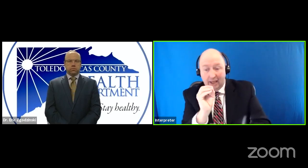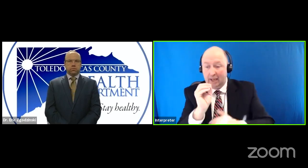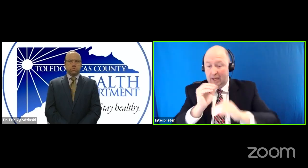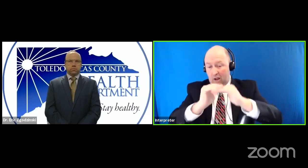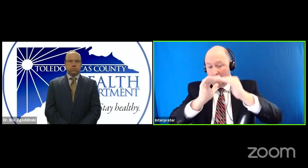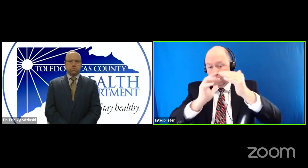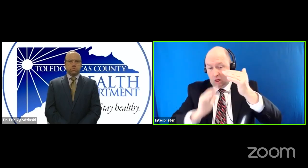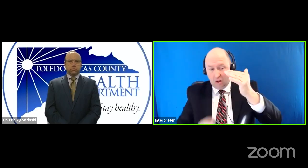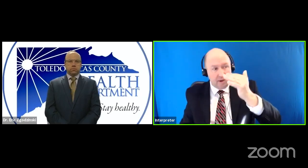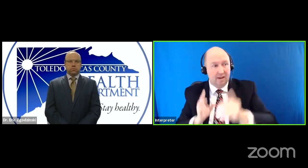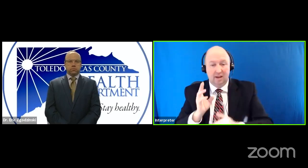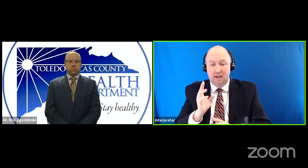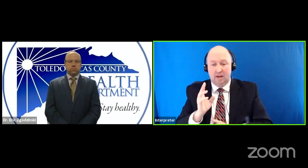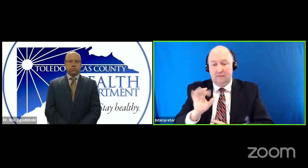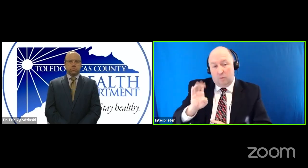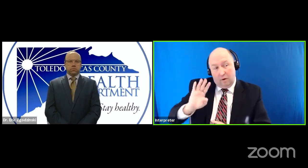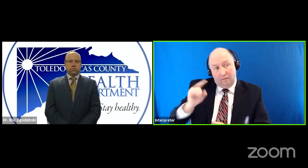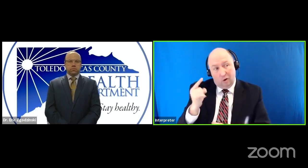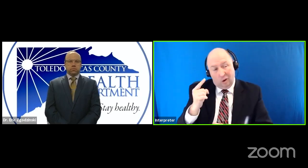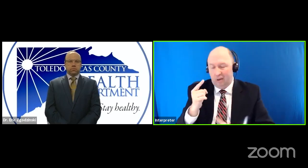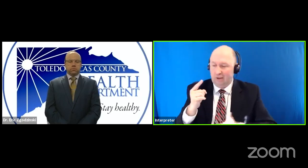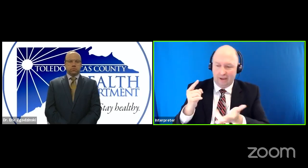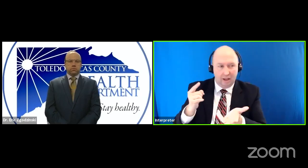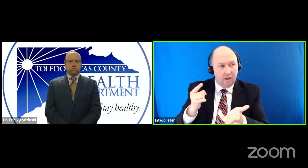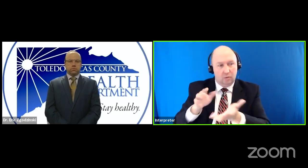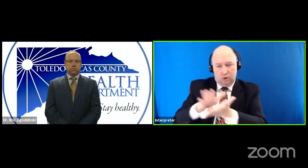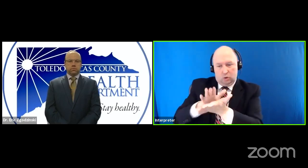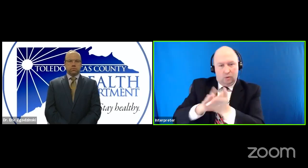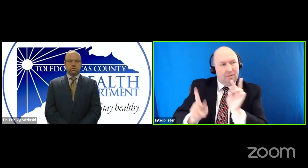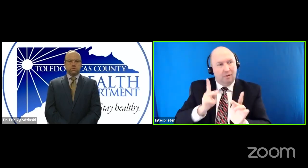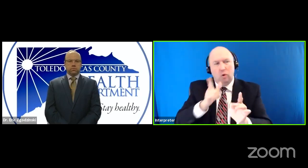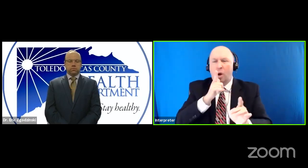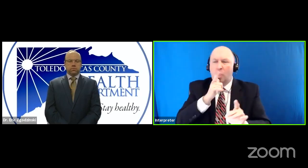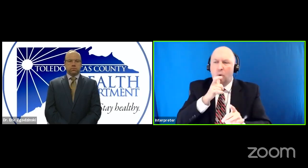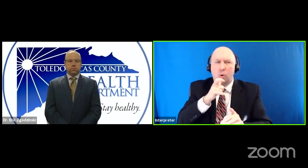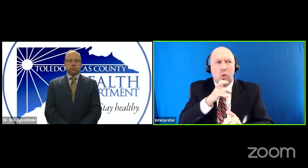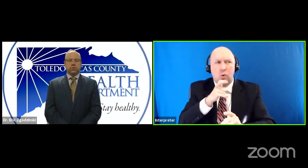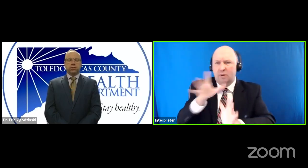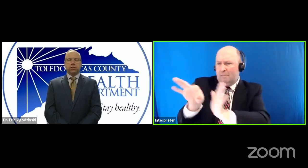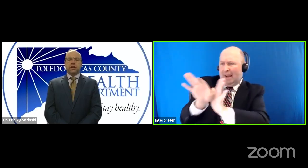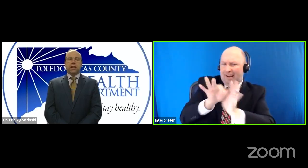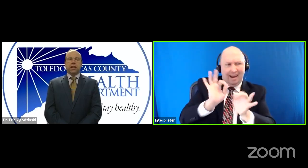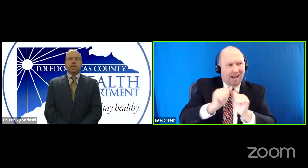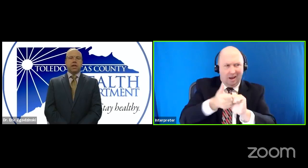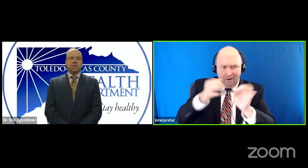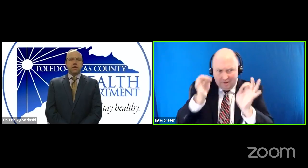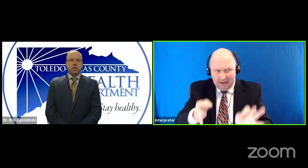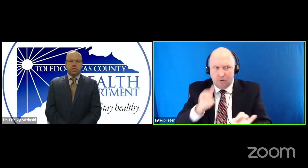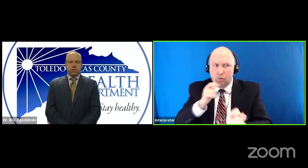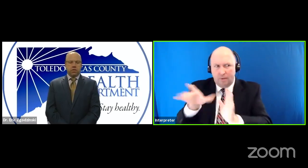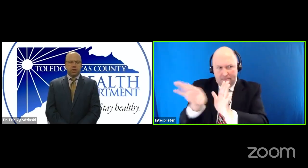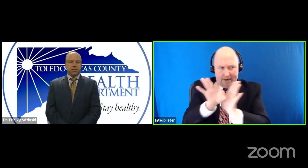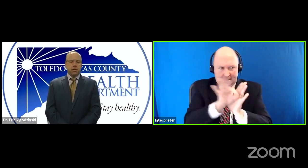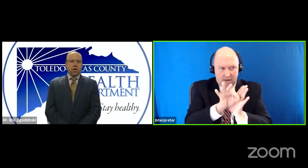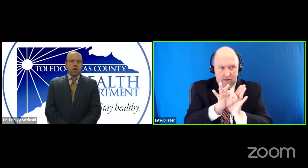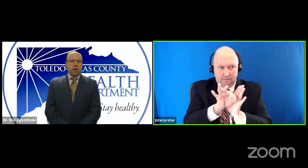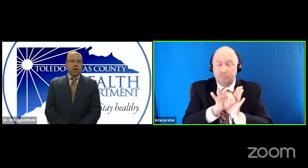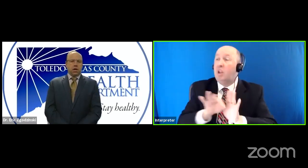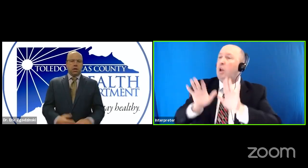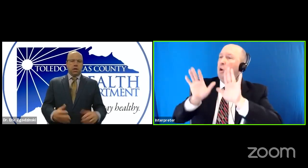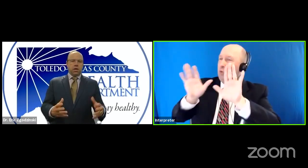when we get to February 1st with the school personnel, how is that going to work? That's a great